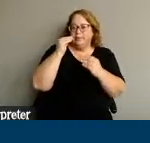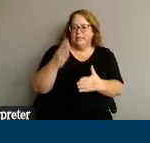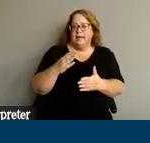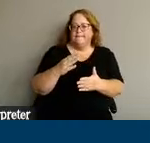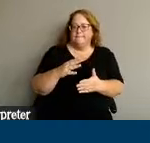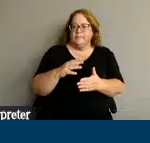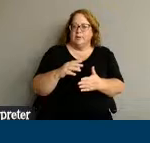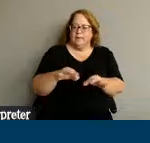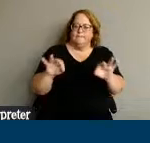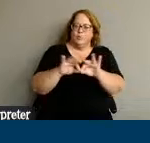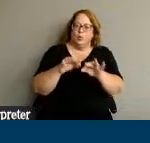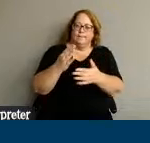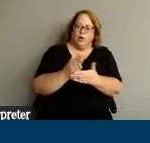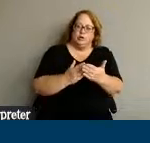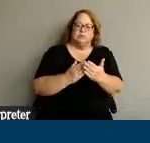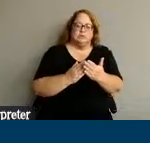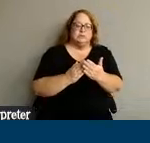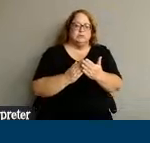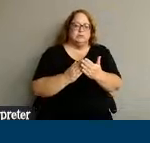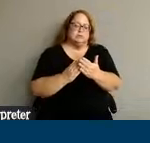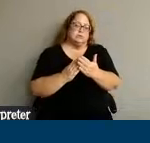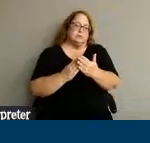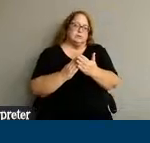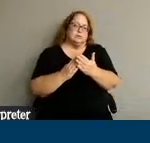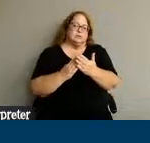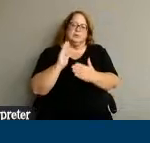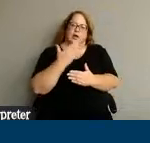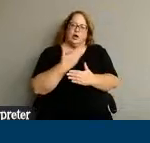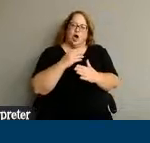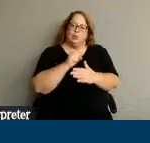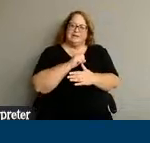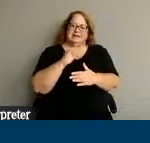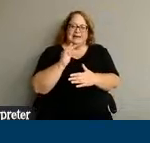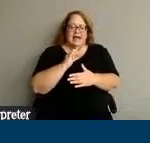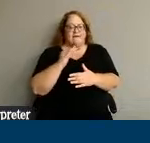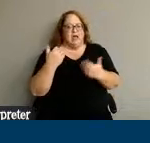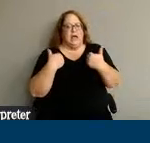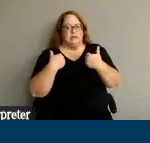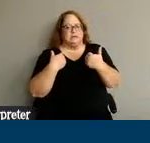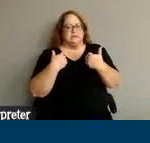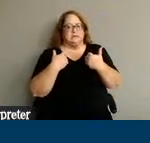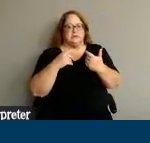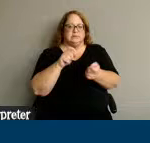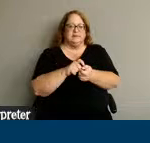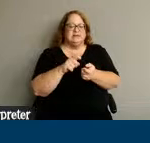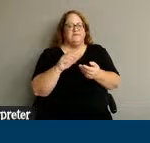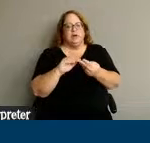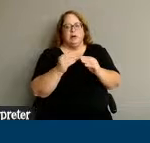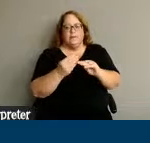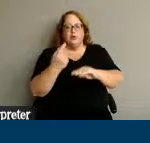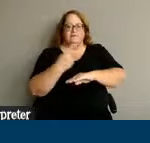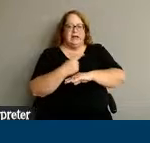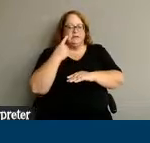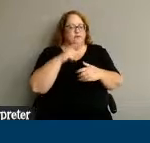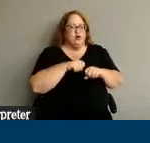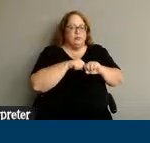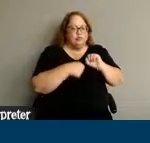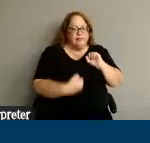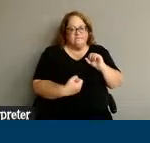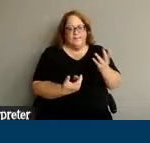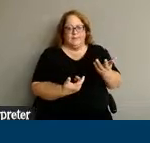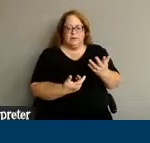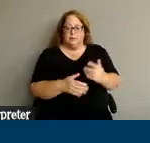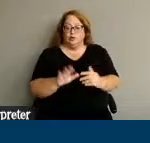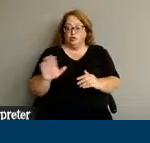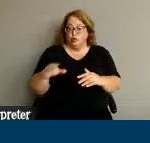yeah, we need the highlights, and we need to be able to say, you know, our staff gets extra days, for bereavement, what have you.